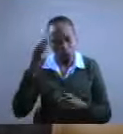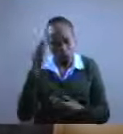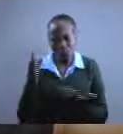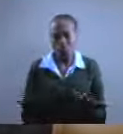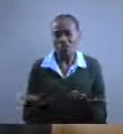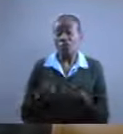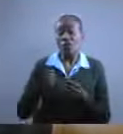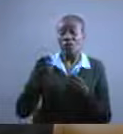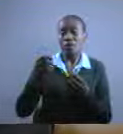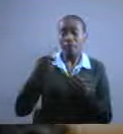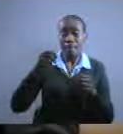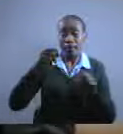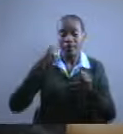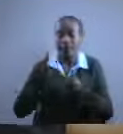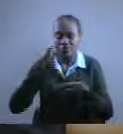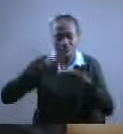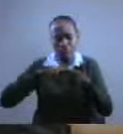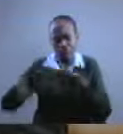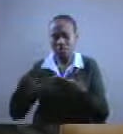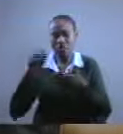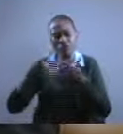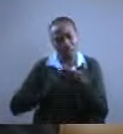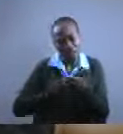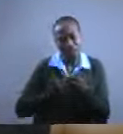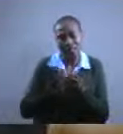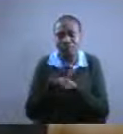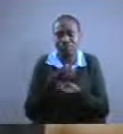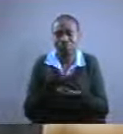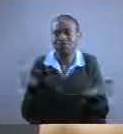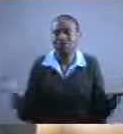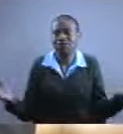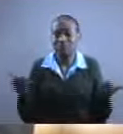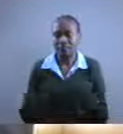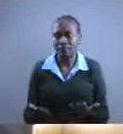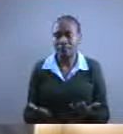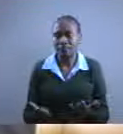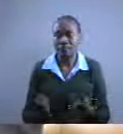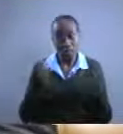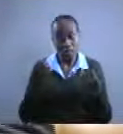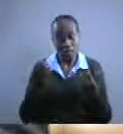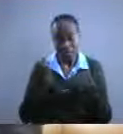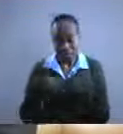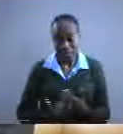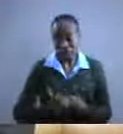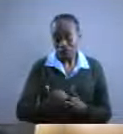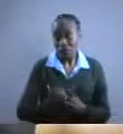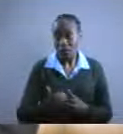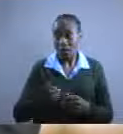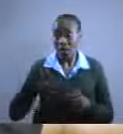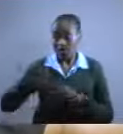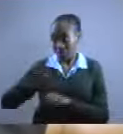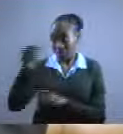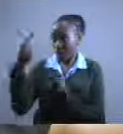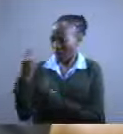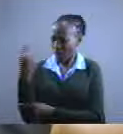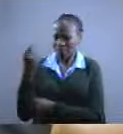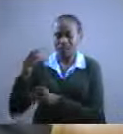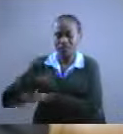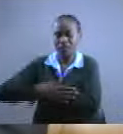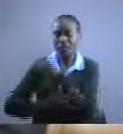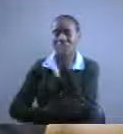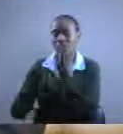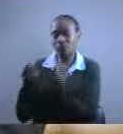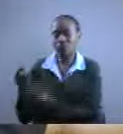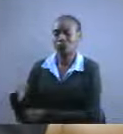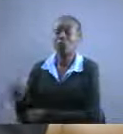content knowledge and pedagogy, and this is a process that is unfolding. Indeed, what we are doing, no other country in the world has done. We